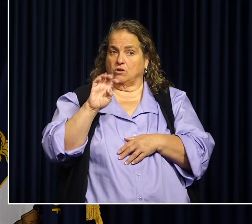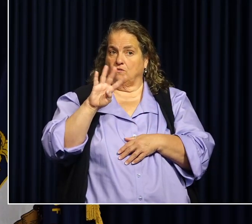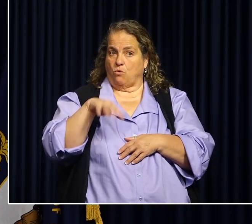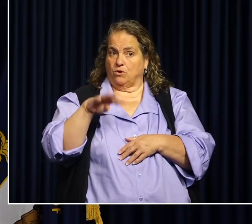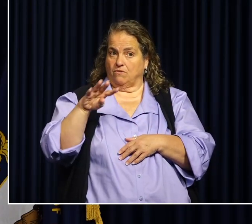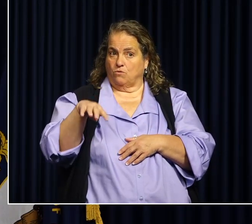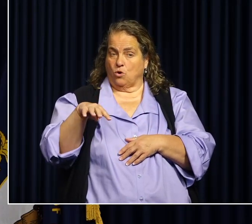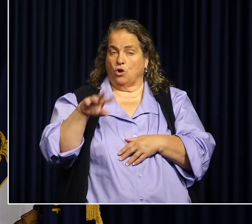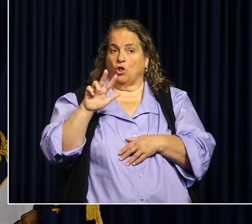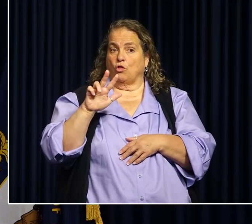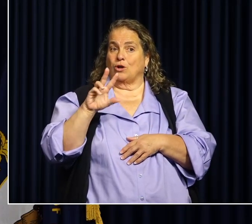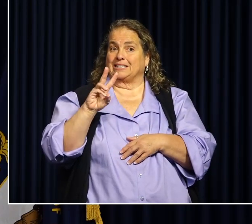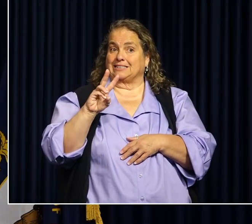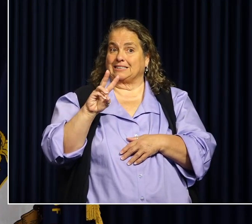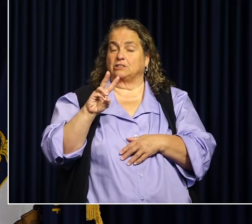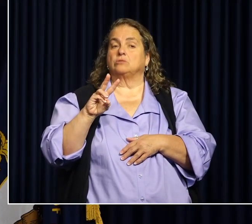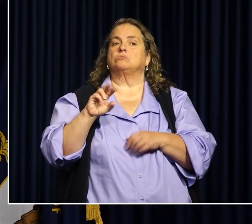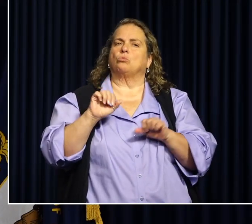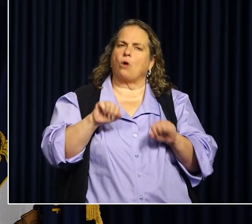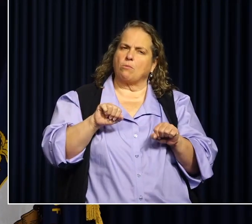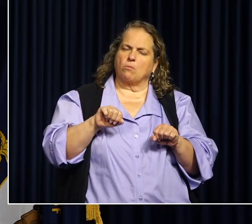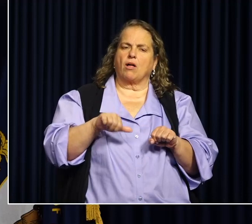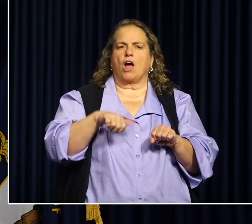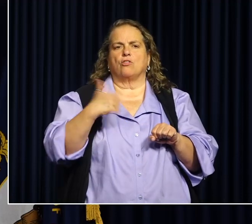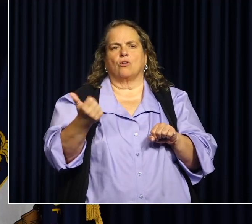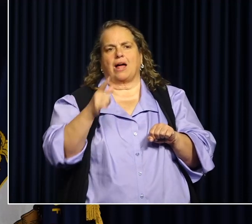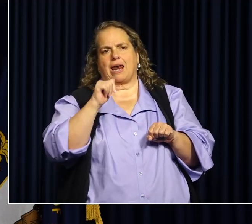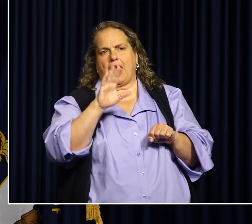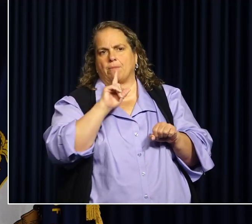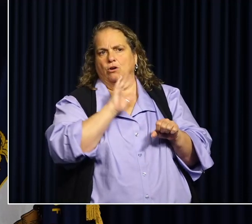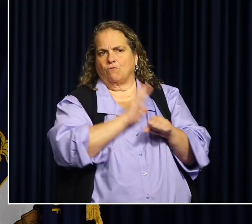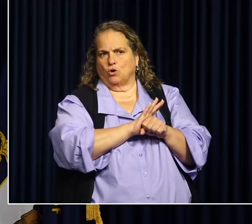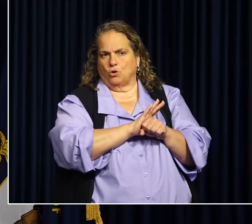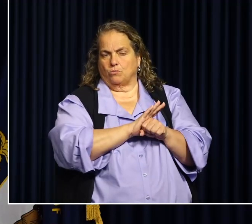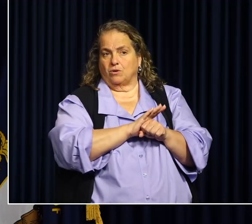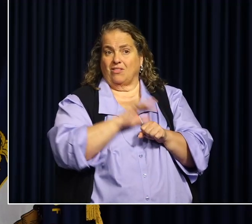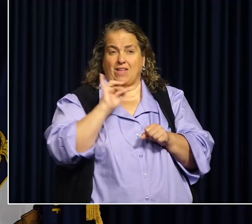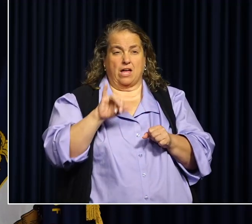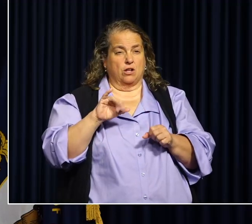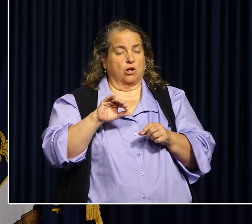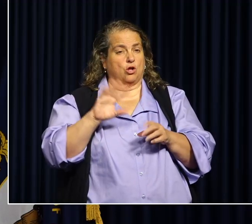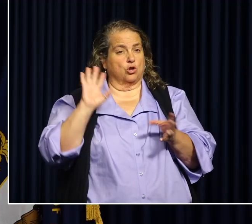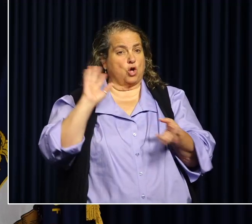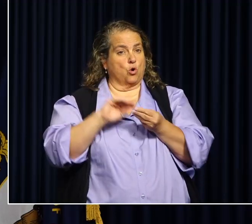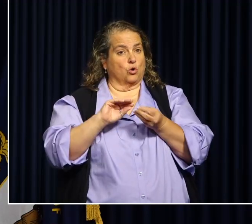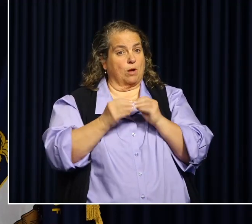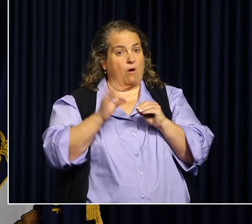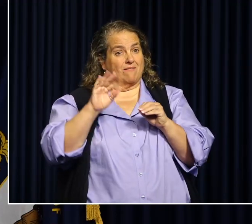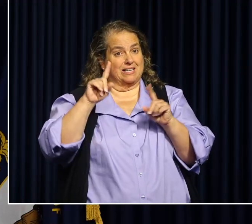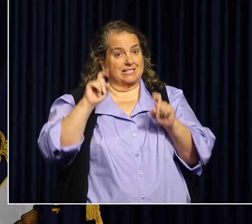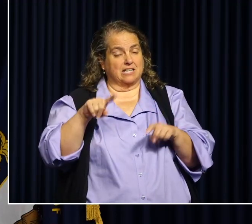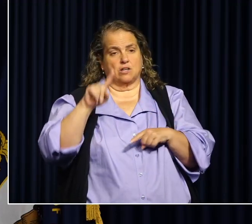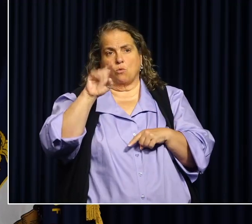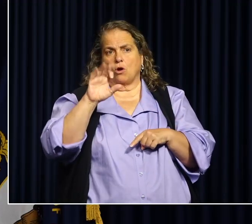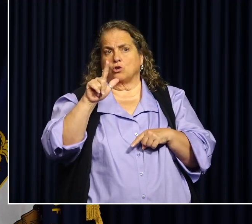7,444. 36 are probable. The others are lab confirmed. That's out of a total number of tests of